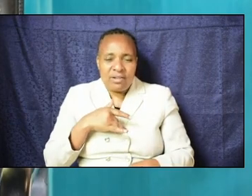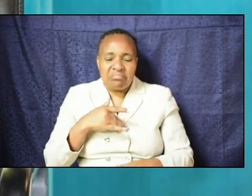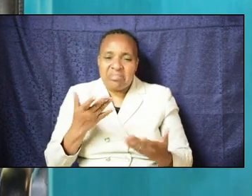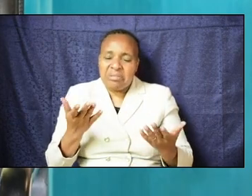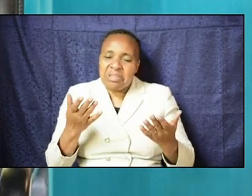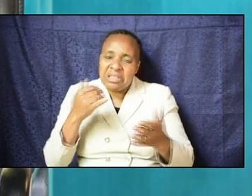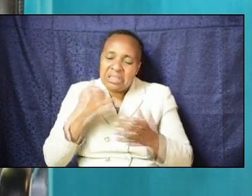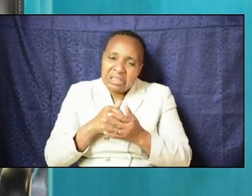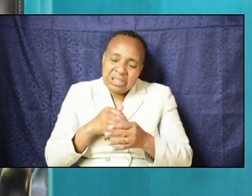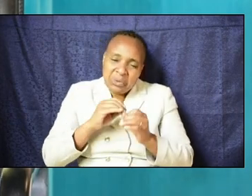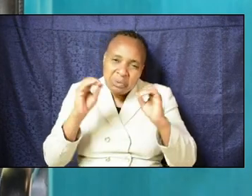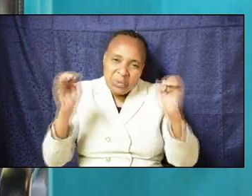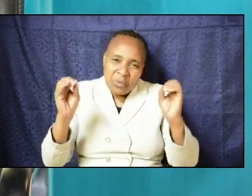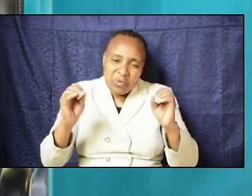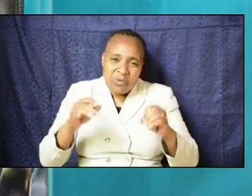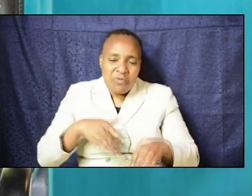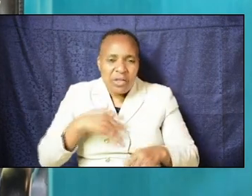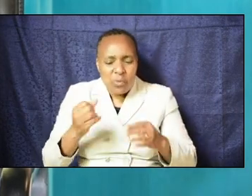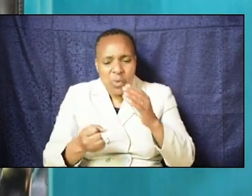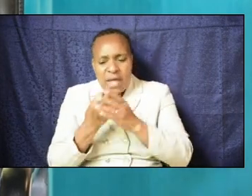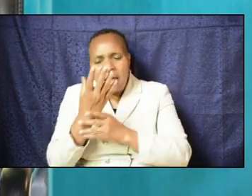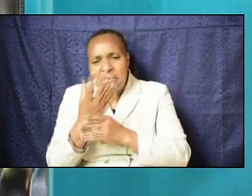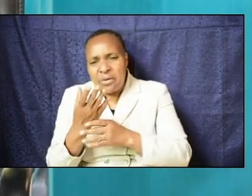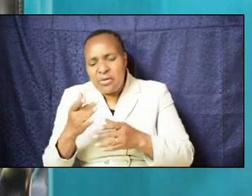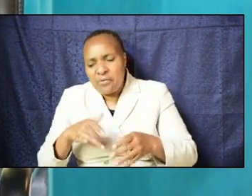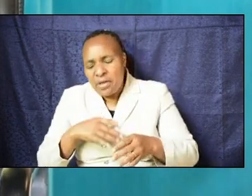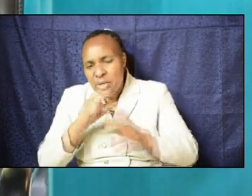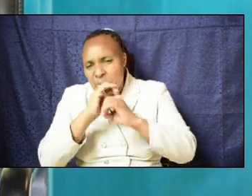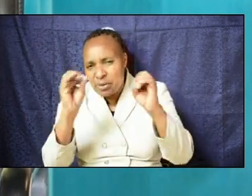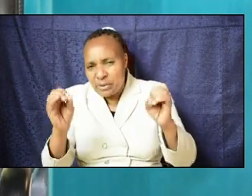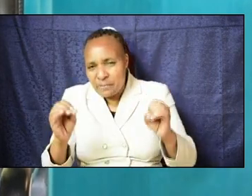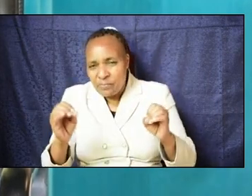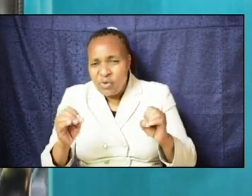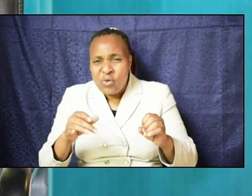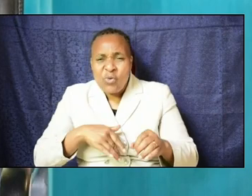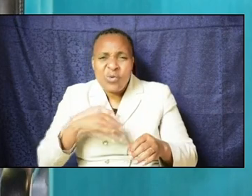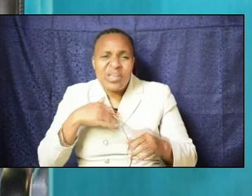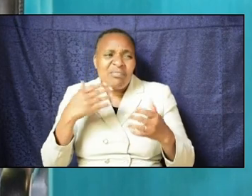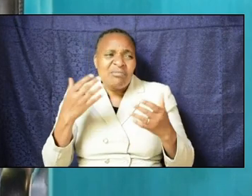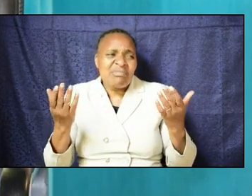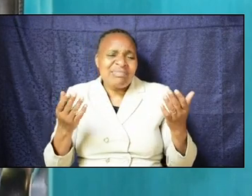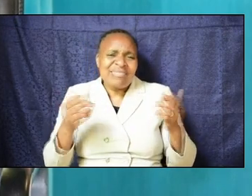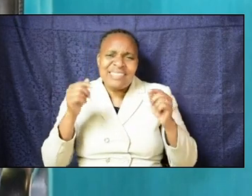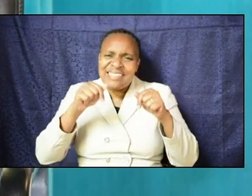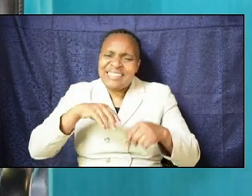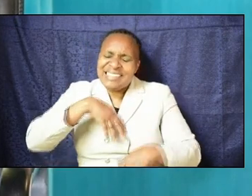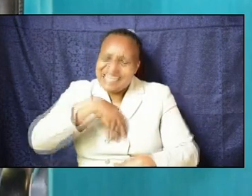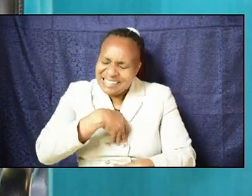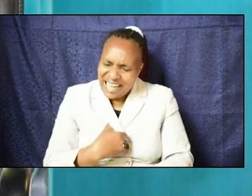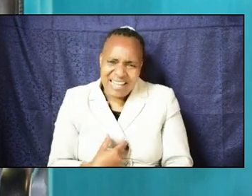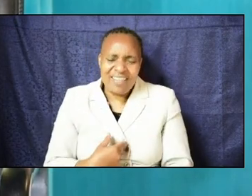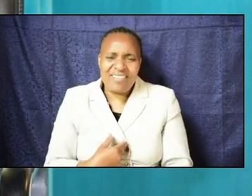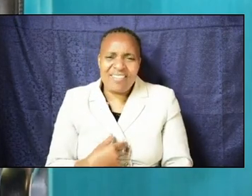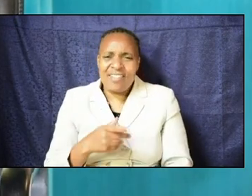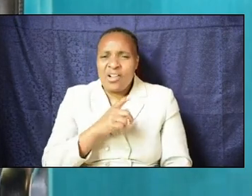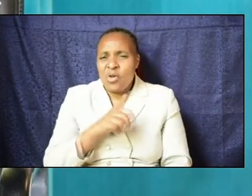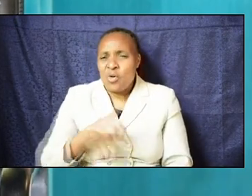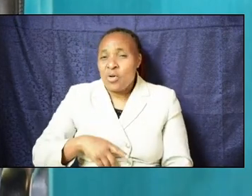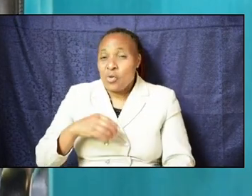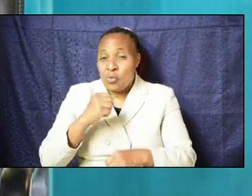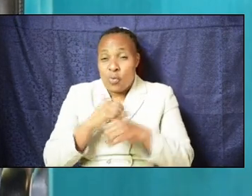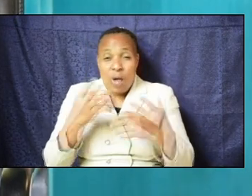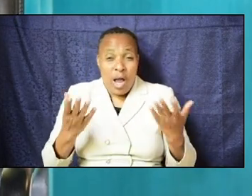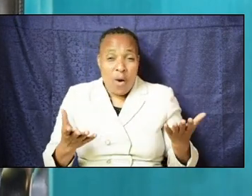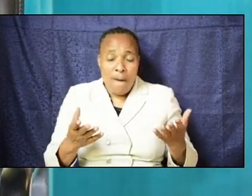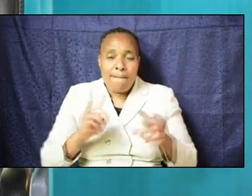like it, you don't feel like it, you feel like waking up, you don't feel like waking up, you feel like, this is so tiresome, Lord, do I have to do it?